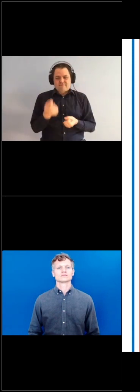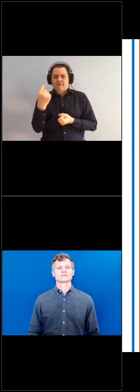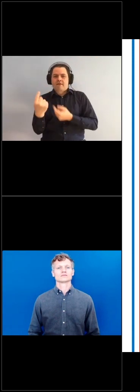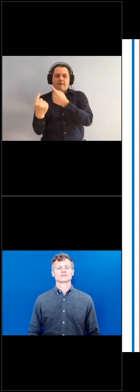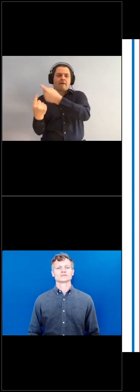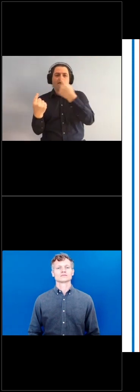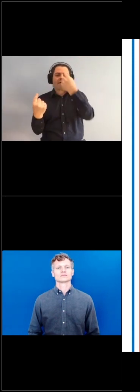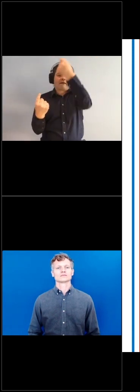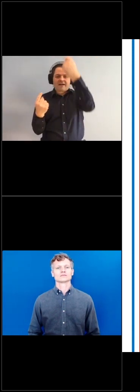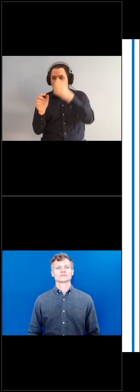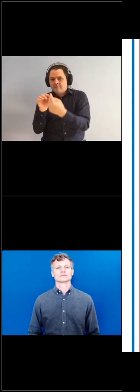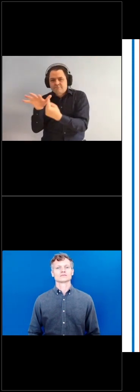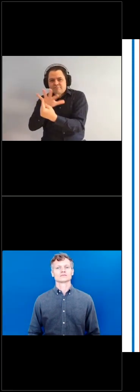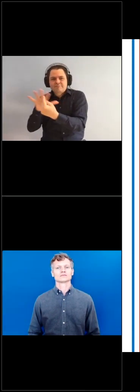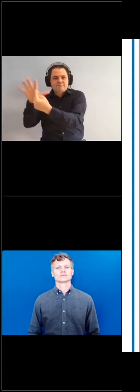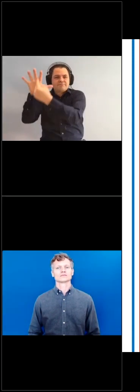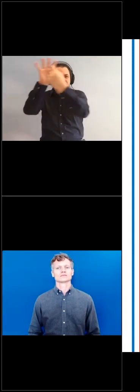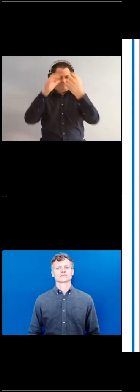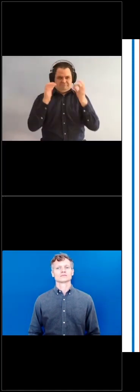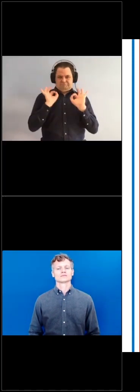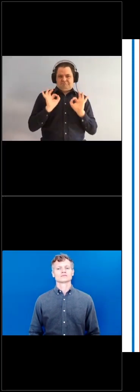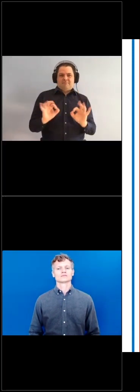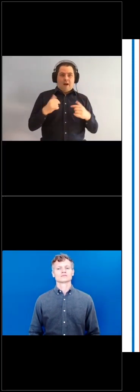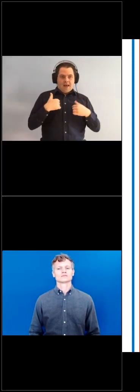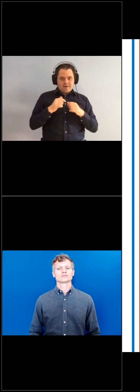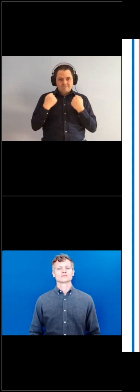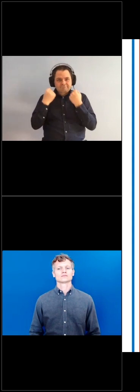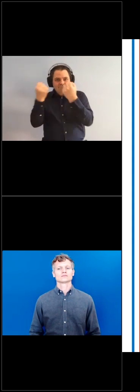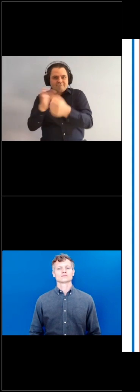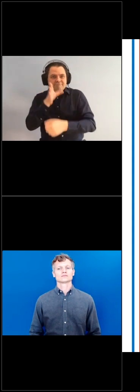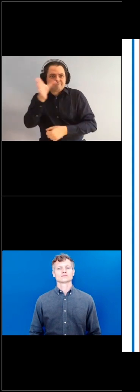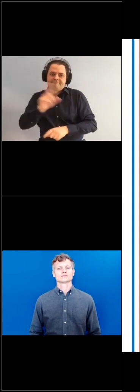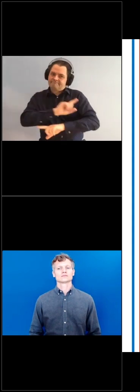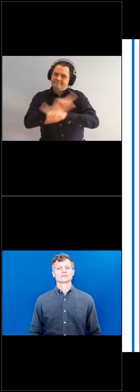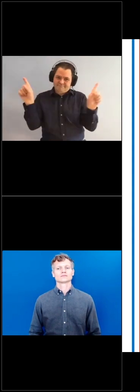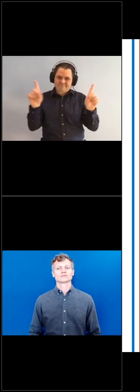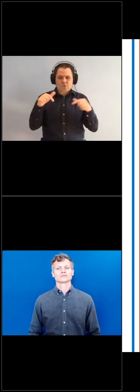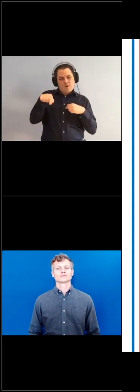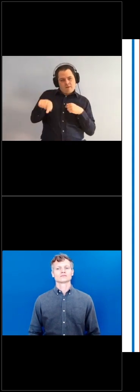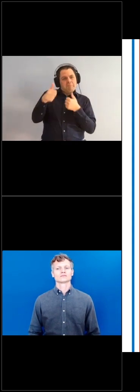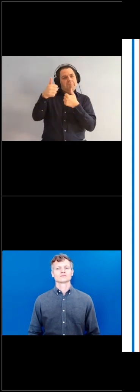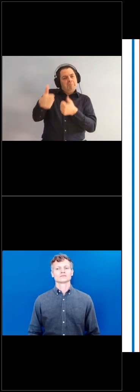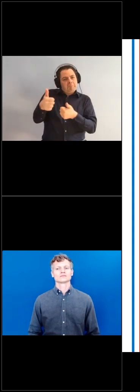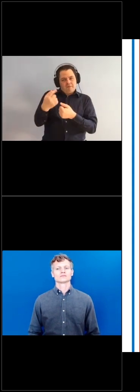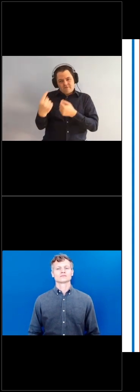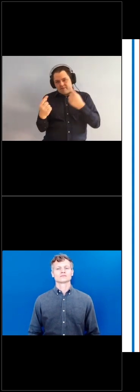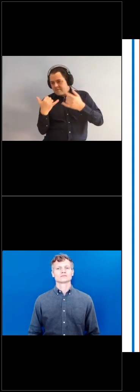them because of the movement restrictions. And then the other thing that we're doing as direct intervention is working